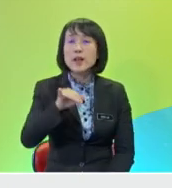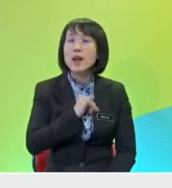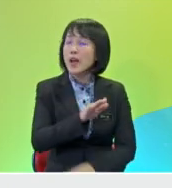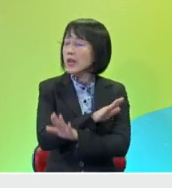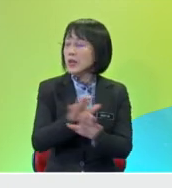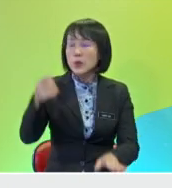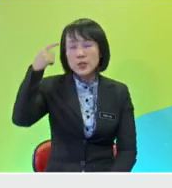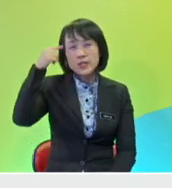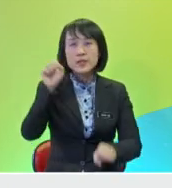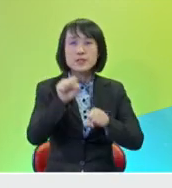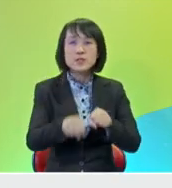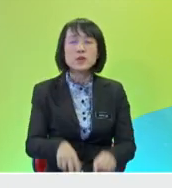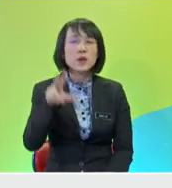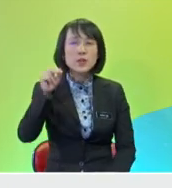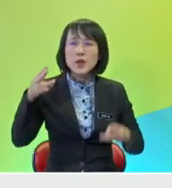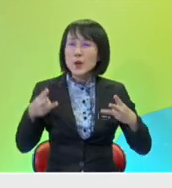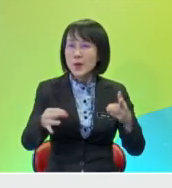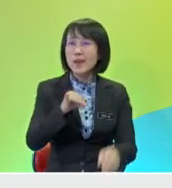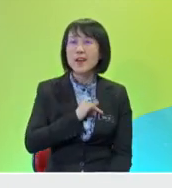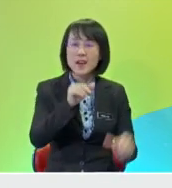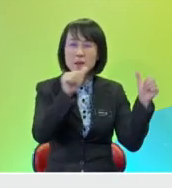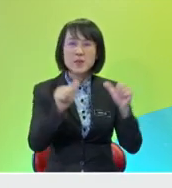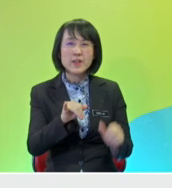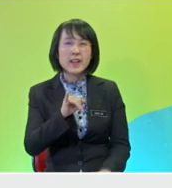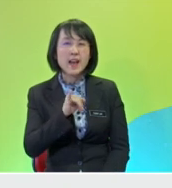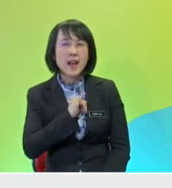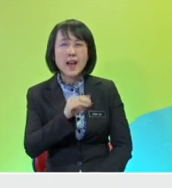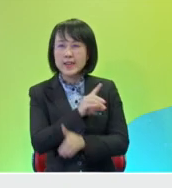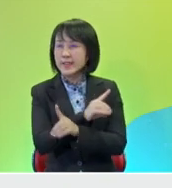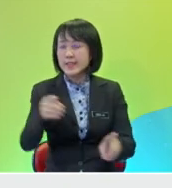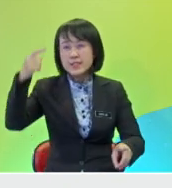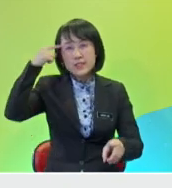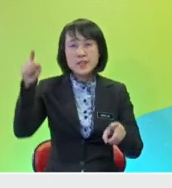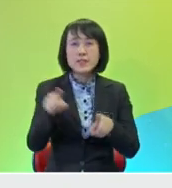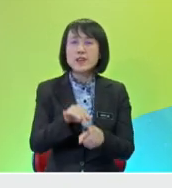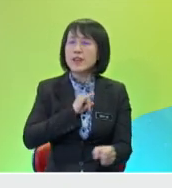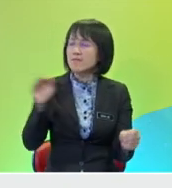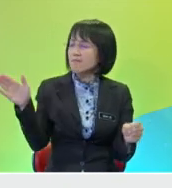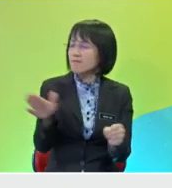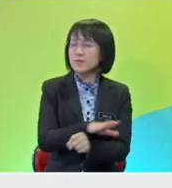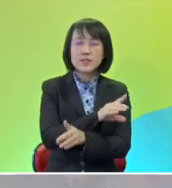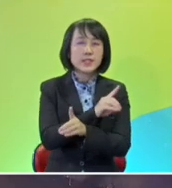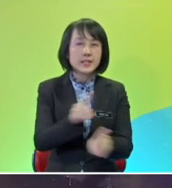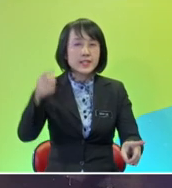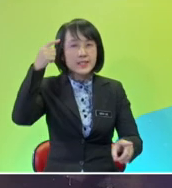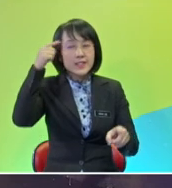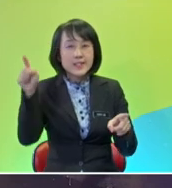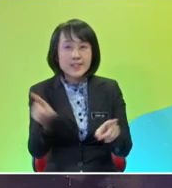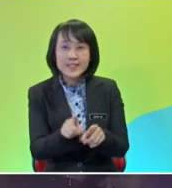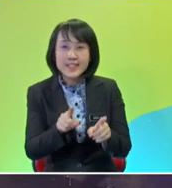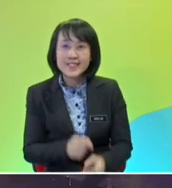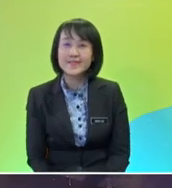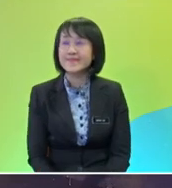No way. I'm afraid I disagree. I totally disagree. Mm,